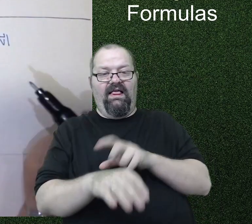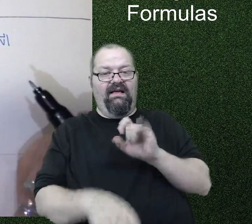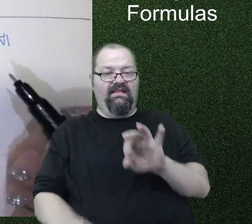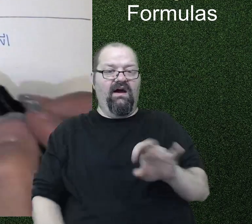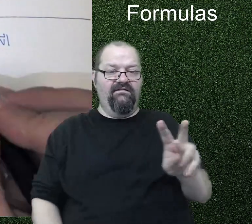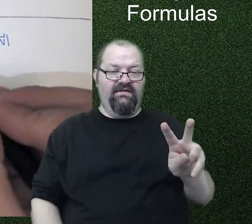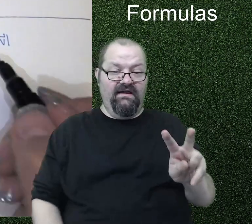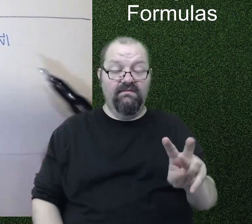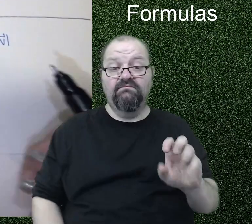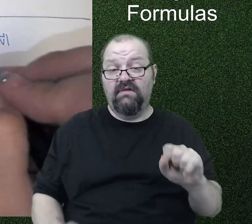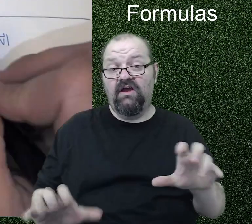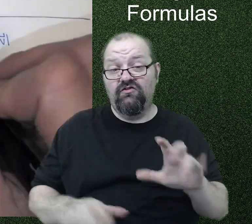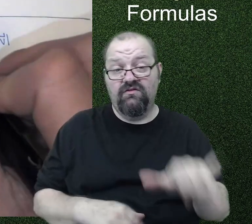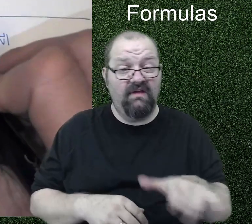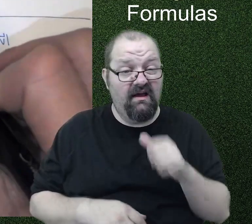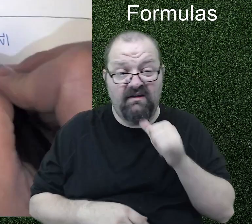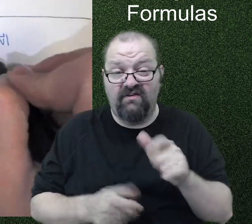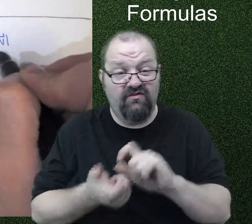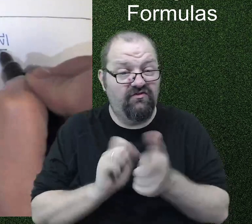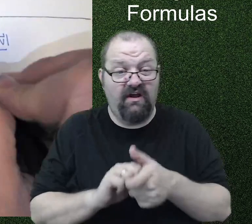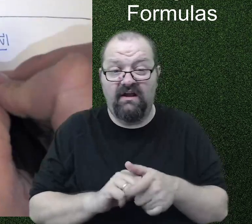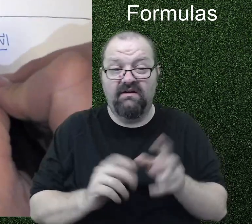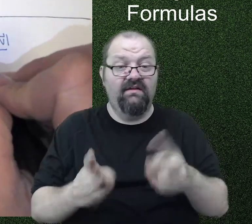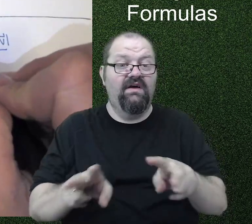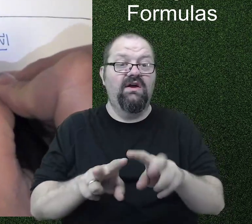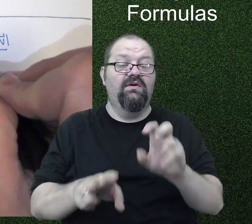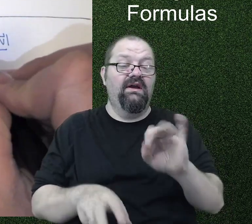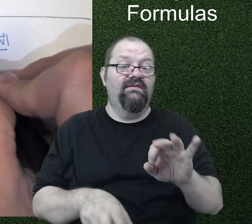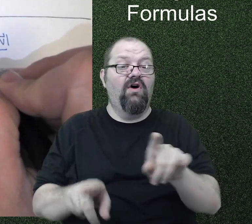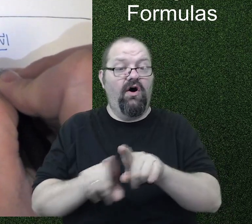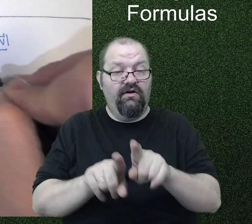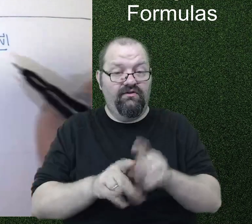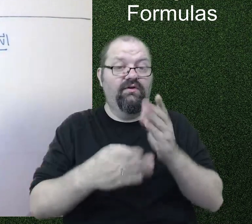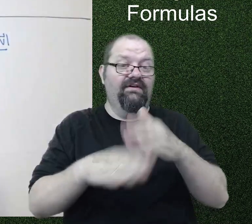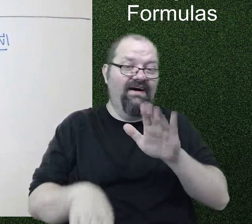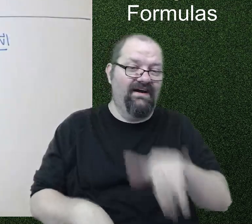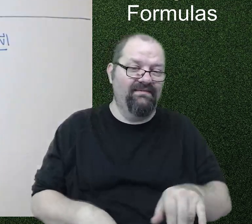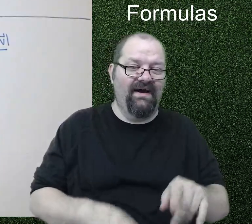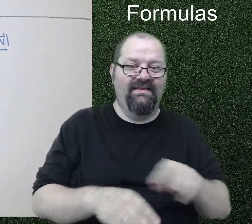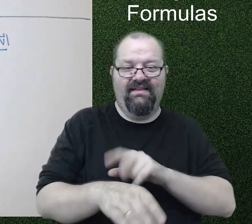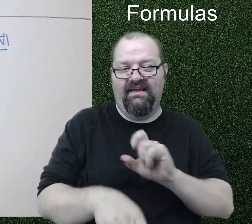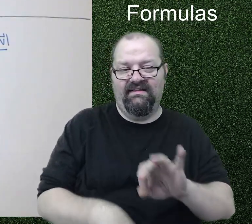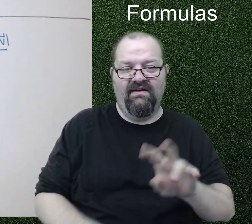And I can do that. It doesn't change the value, as long as I also divide by the length of v.